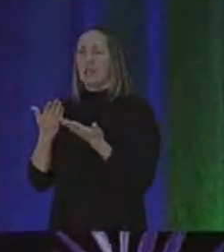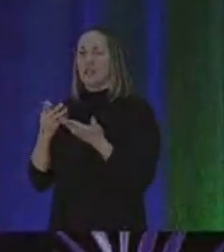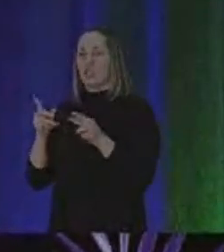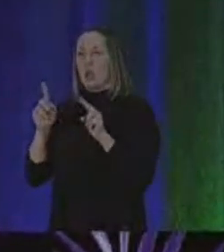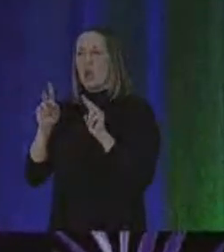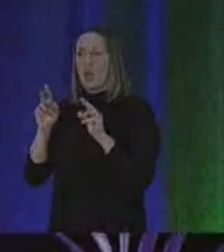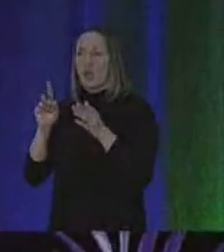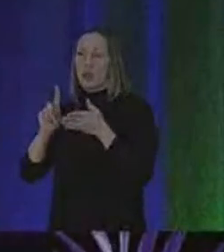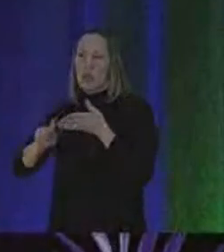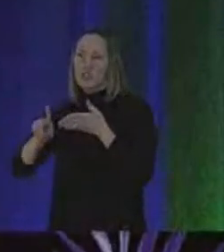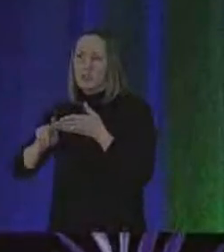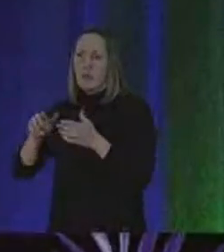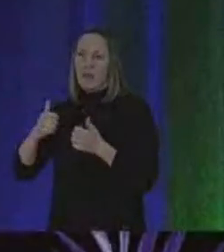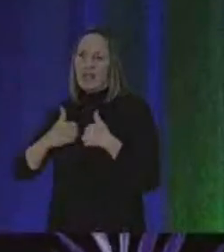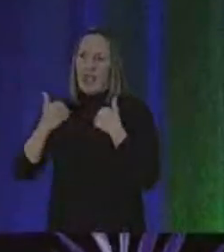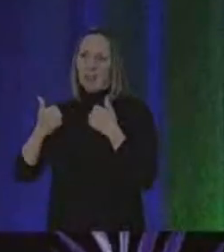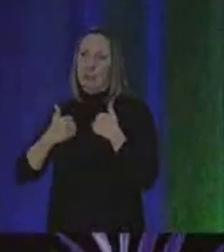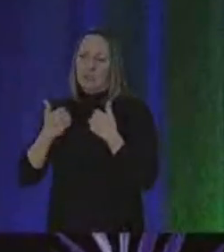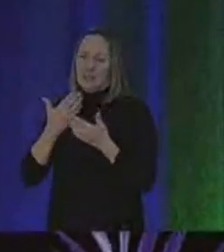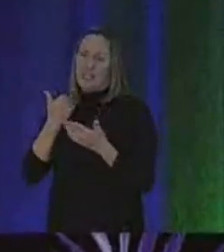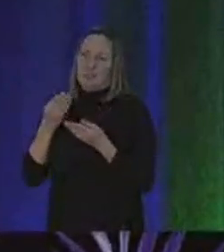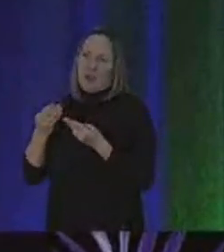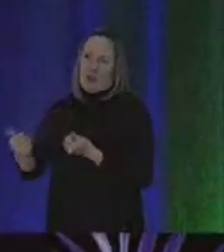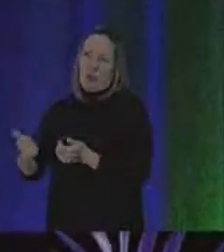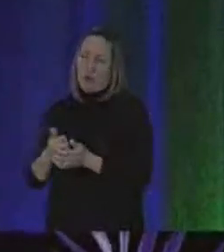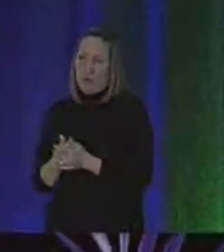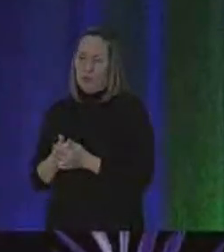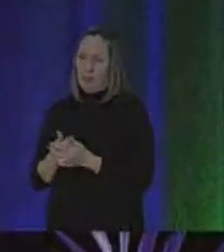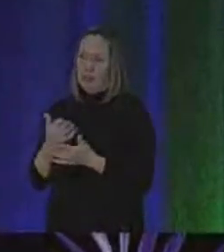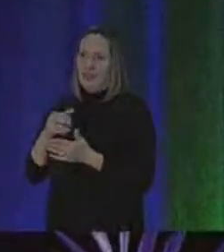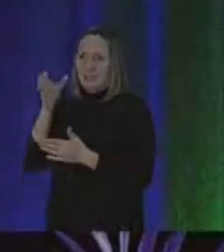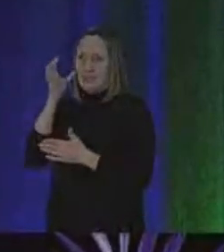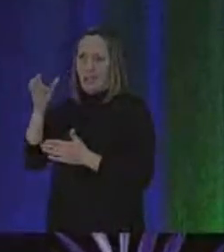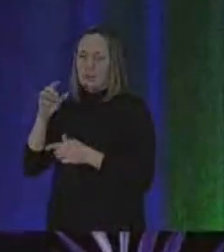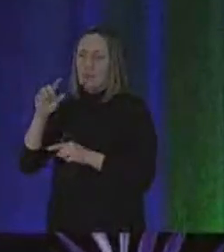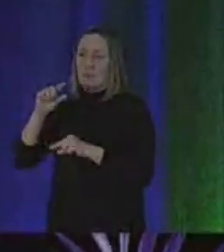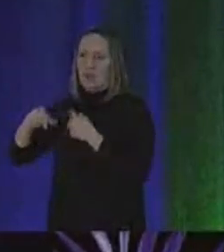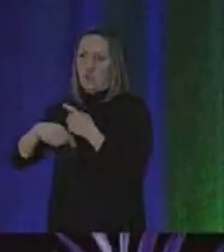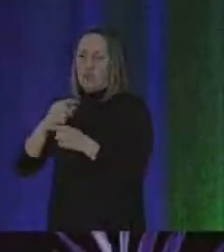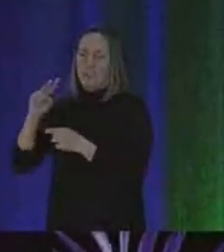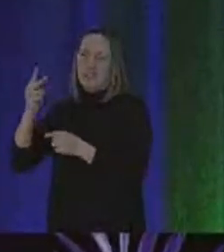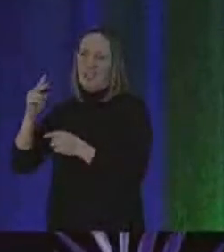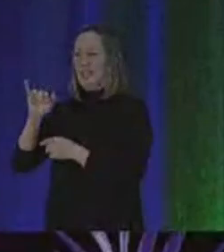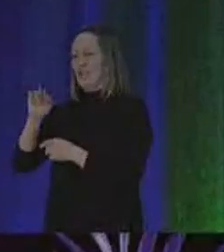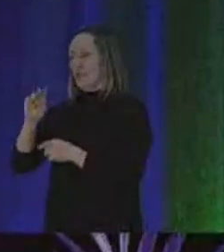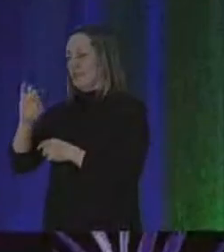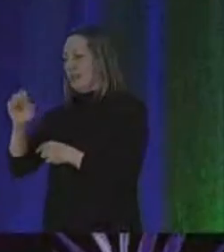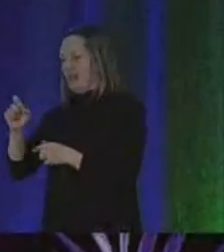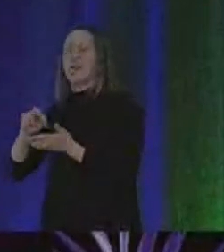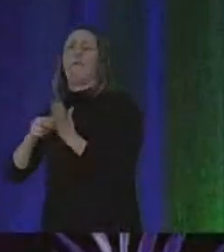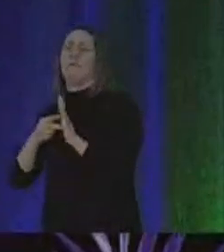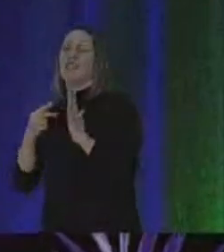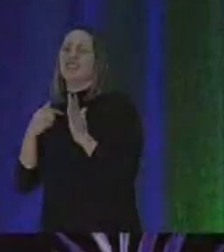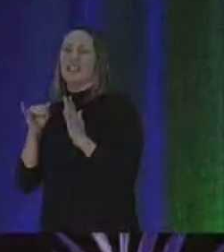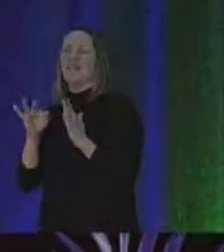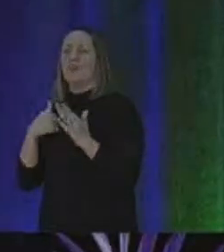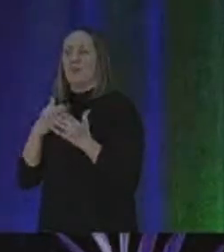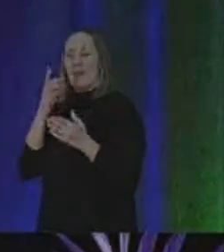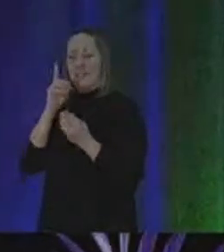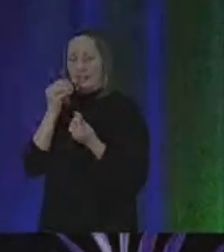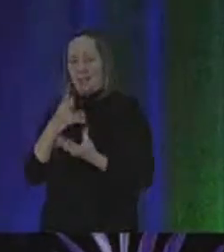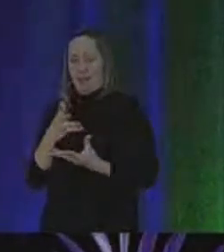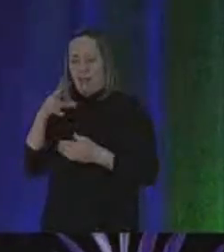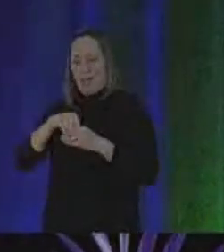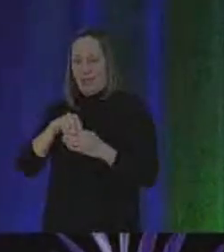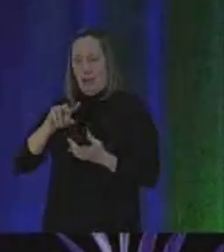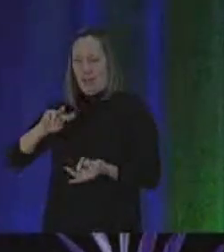it's more efficient. And that introduces the concept of a global secondary index. Essentially, take my data, take the information in there, and flip